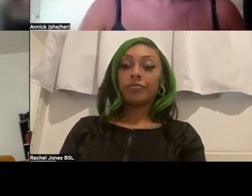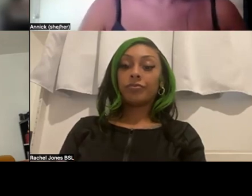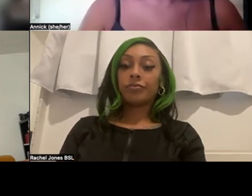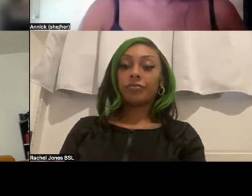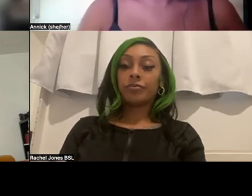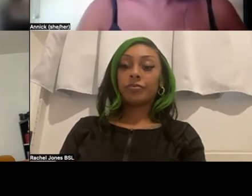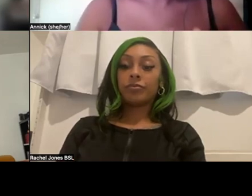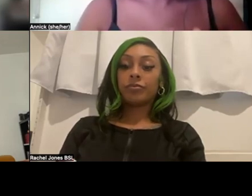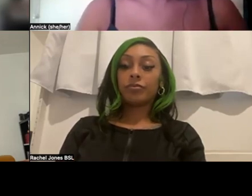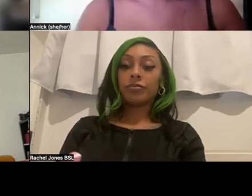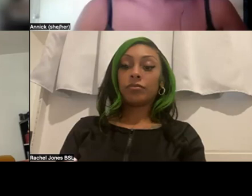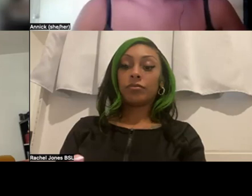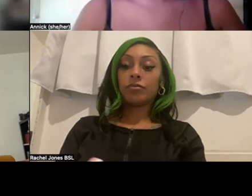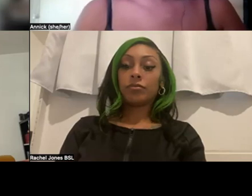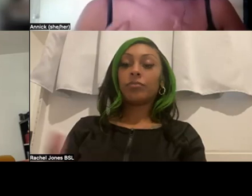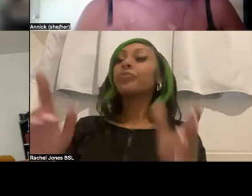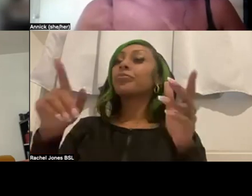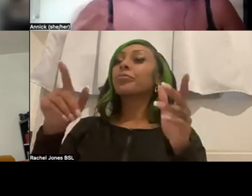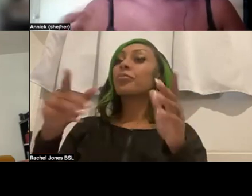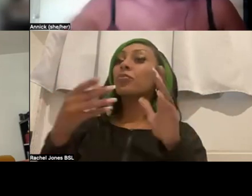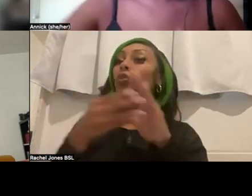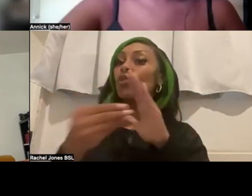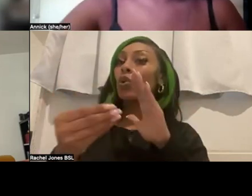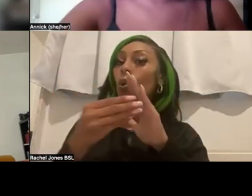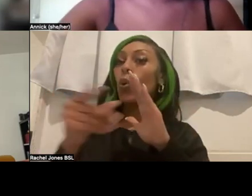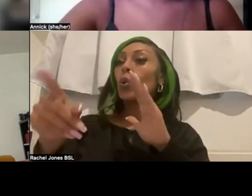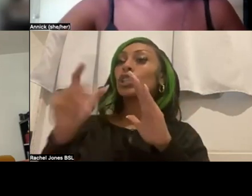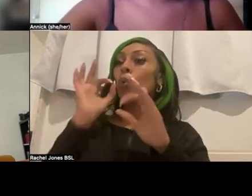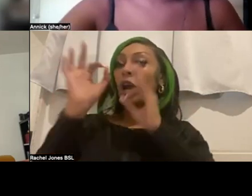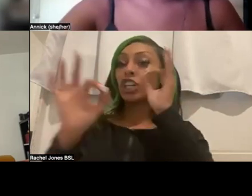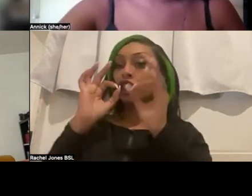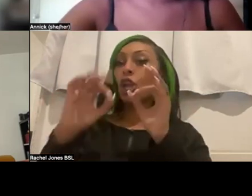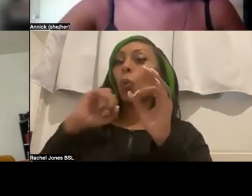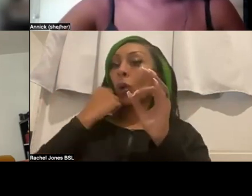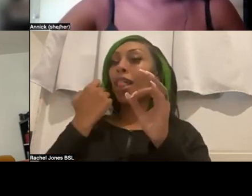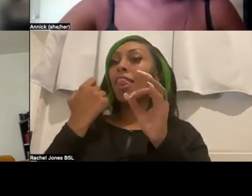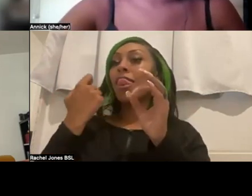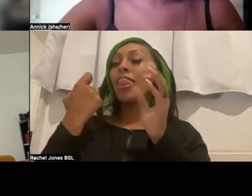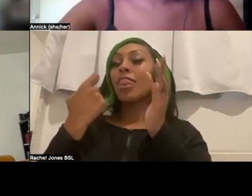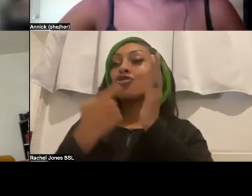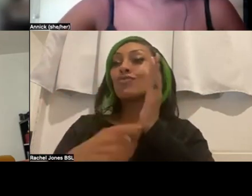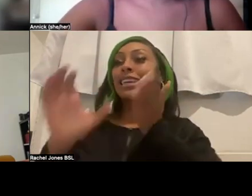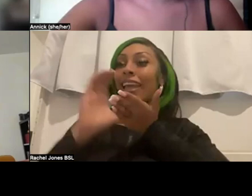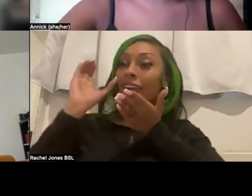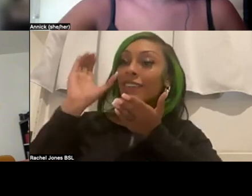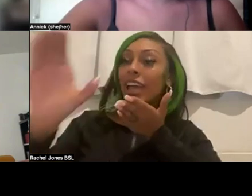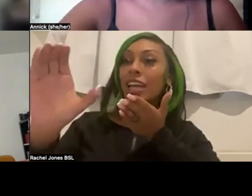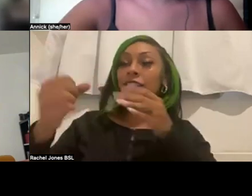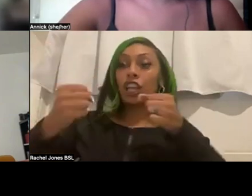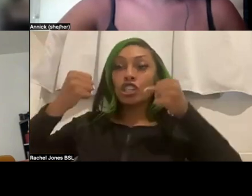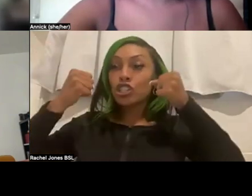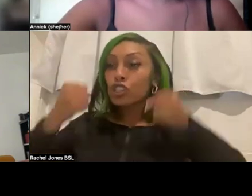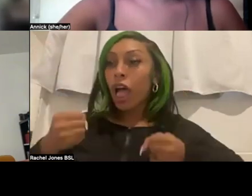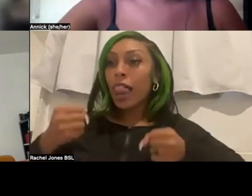of questioning that. And we were also really resting on our very solid Sheikh